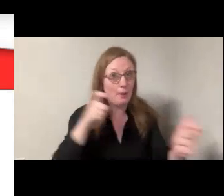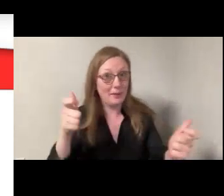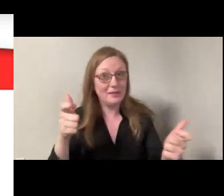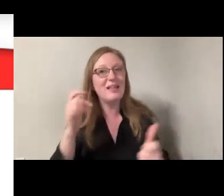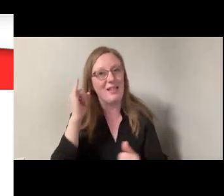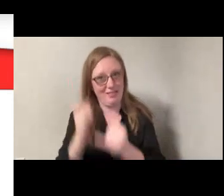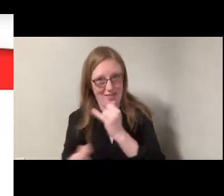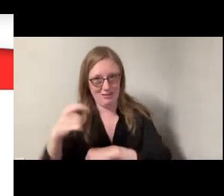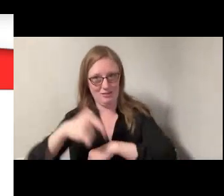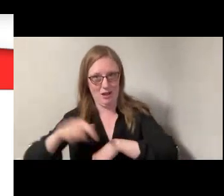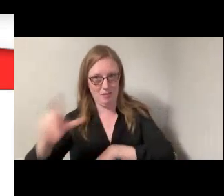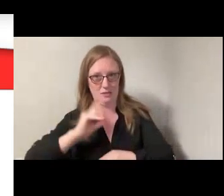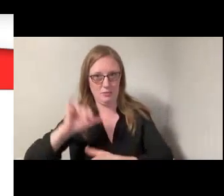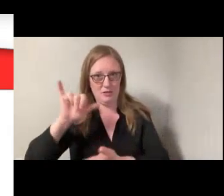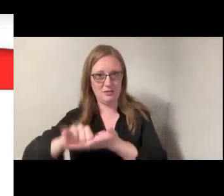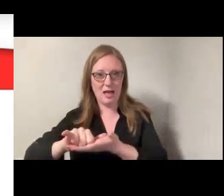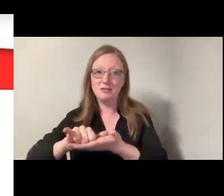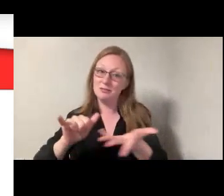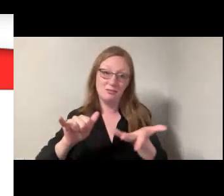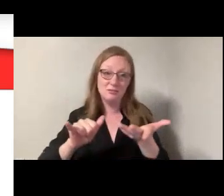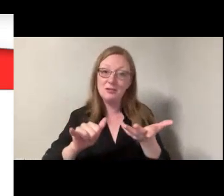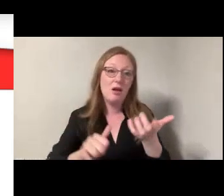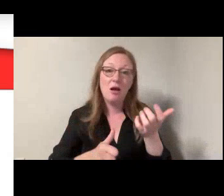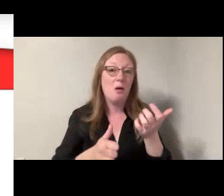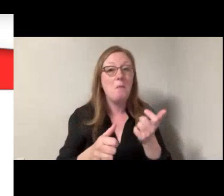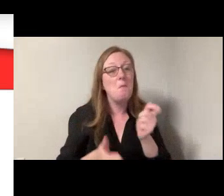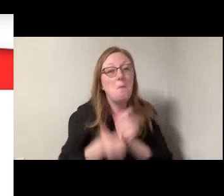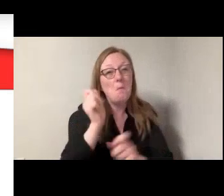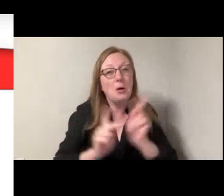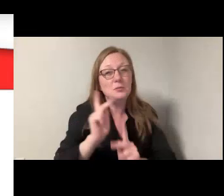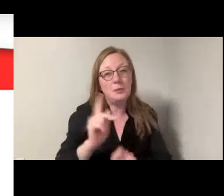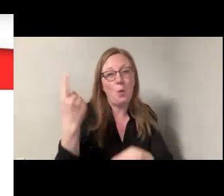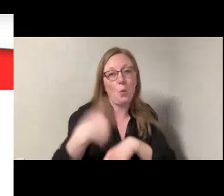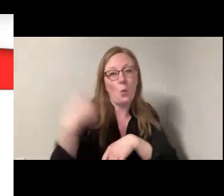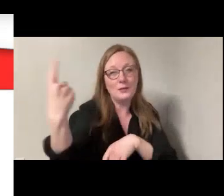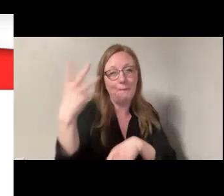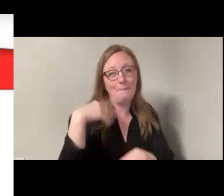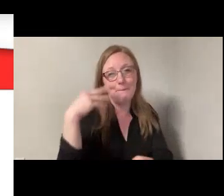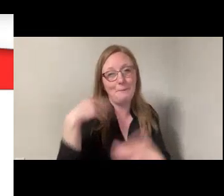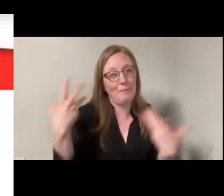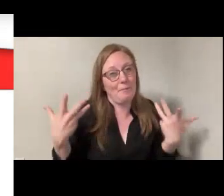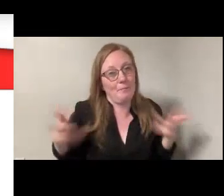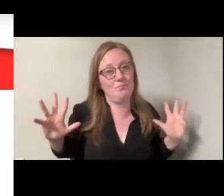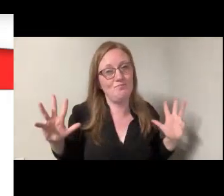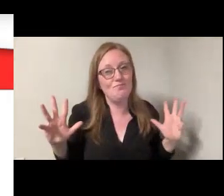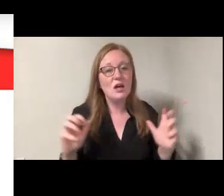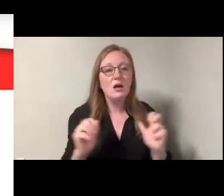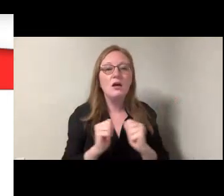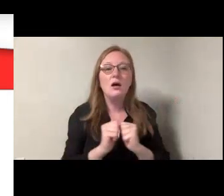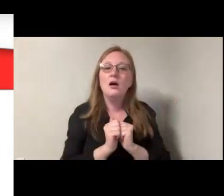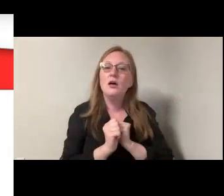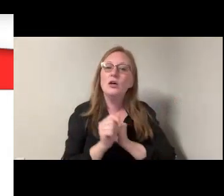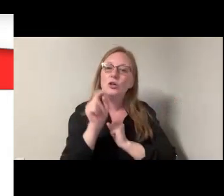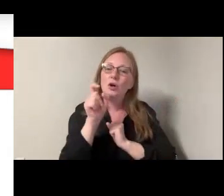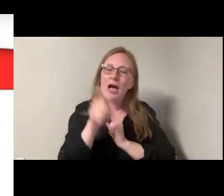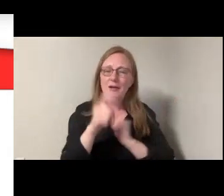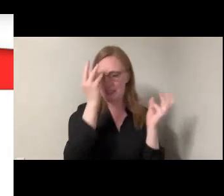state emergency and county emergency managers. Their first, biggest, and last. So you got to look at